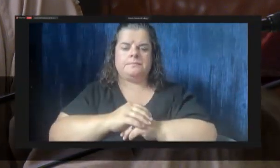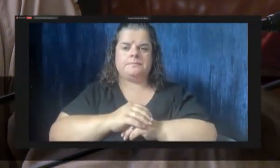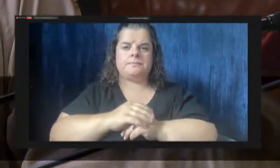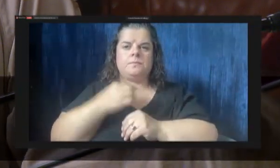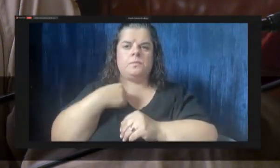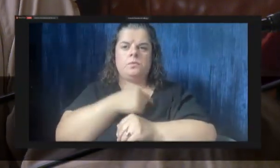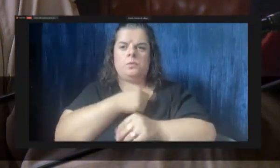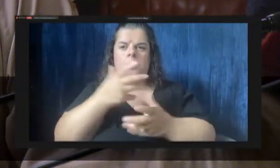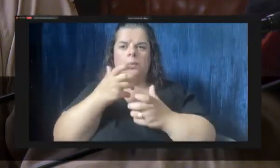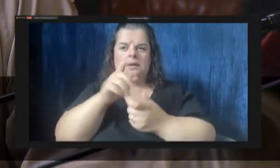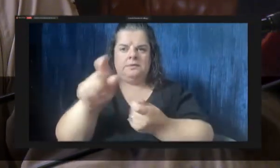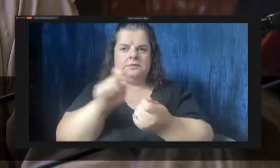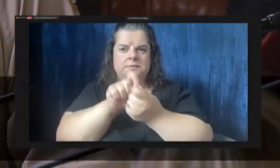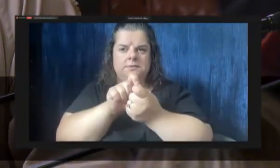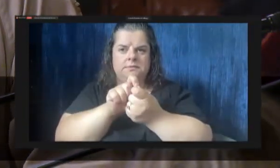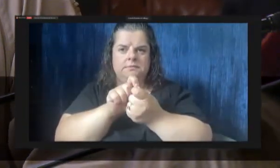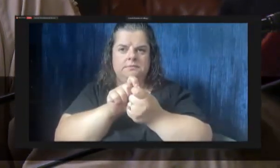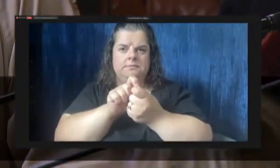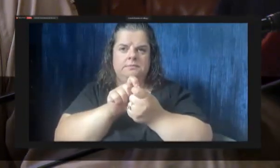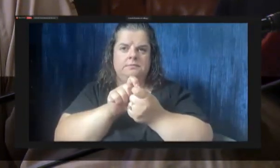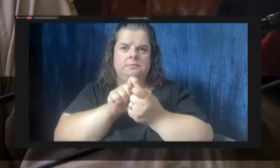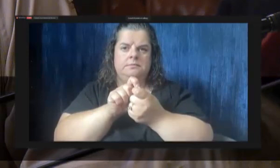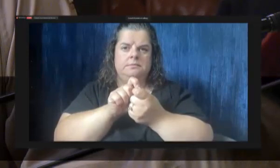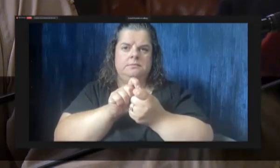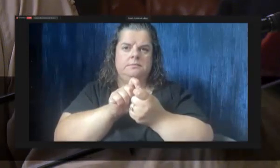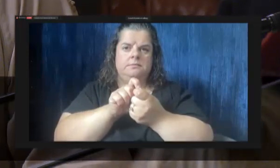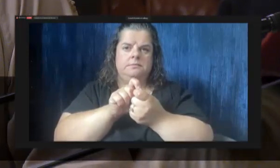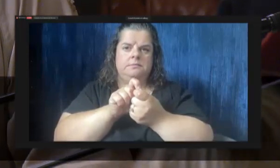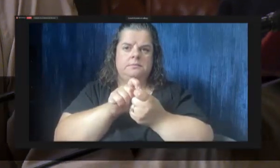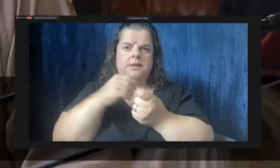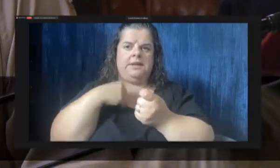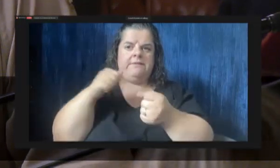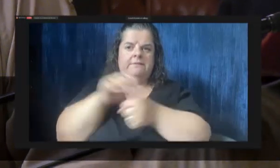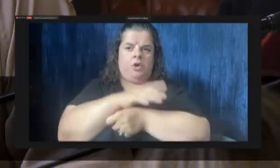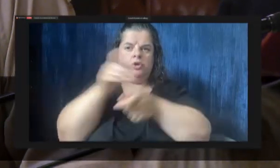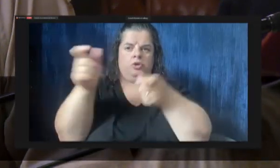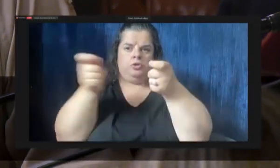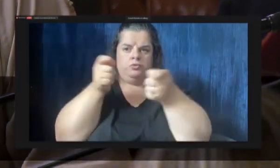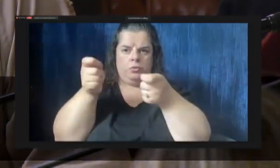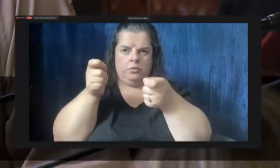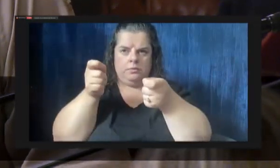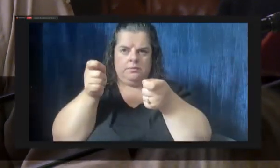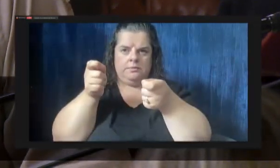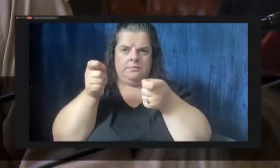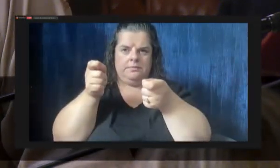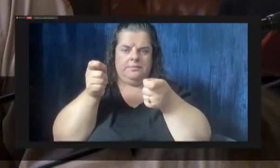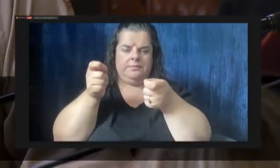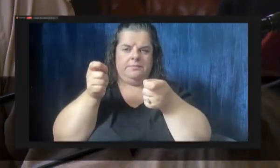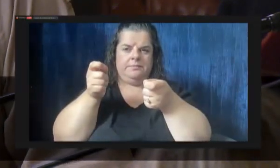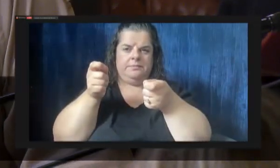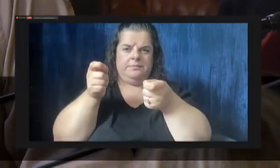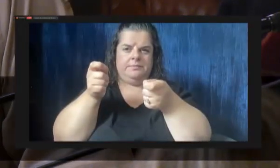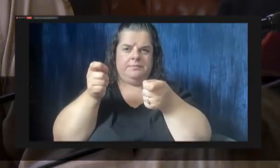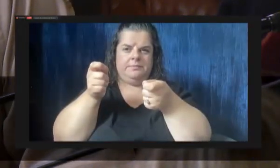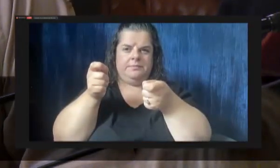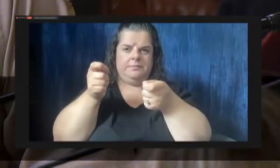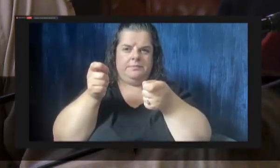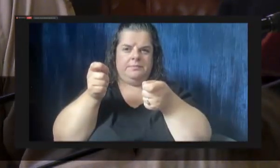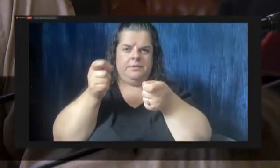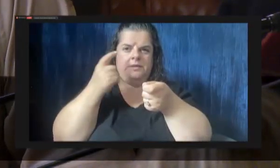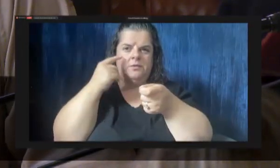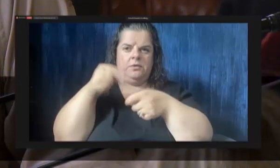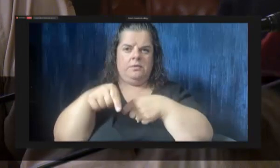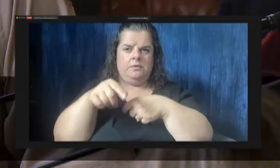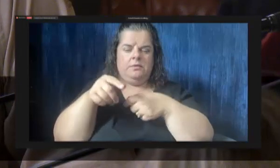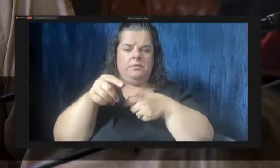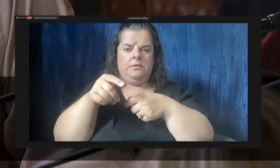it specific where we have full control over the hunting, if that's allowed, you know? That